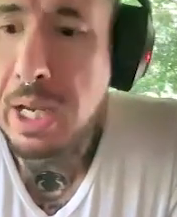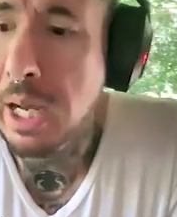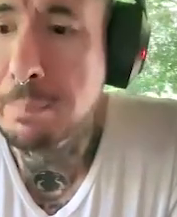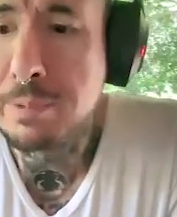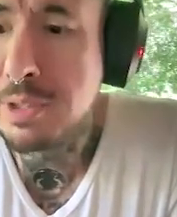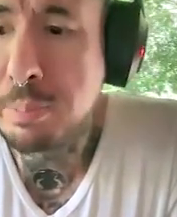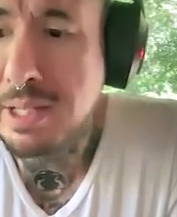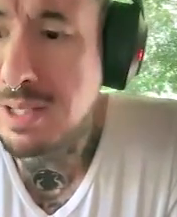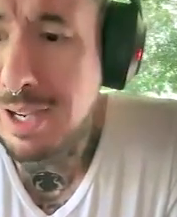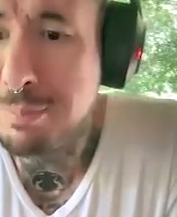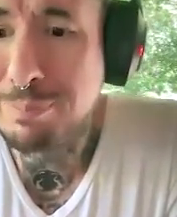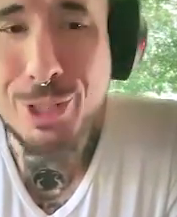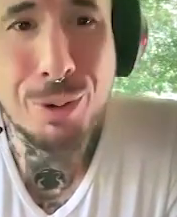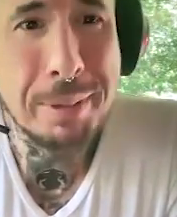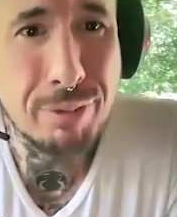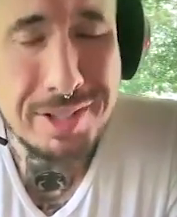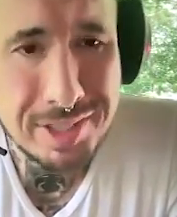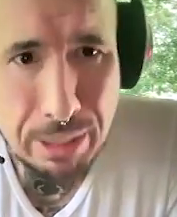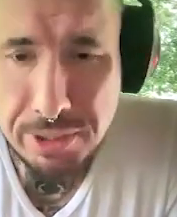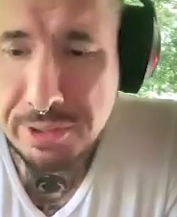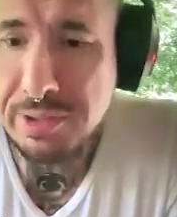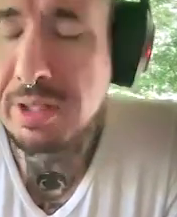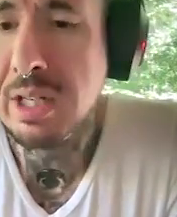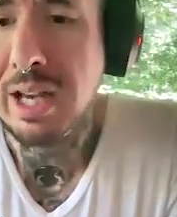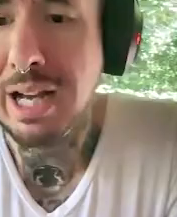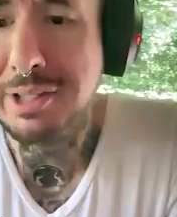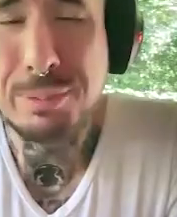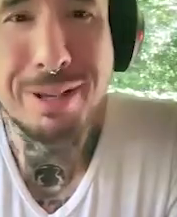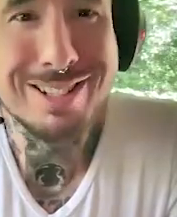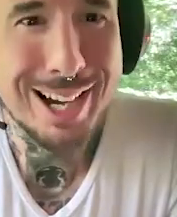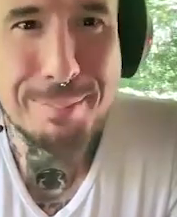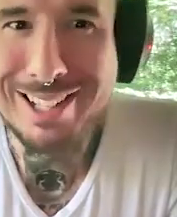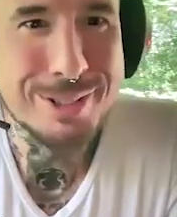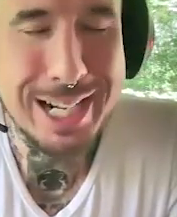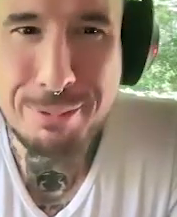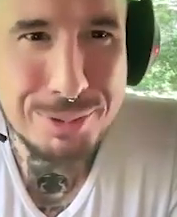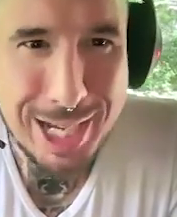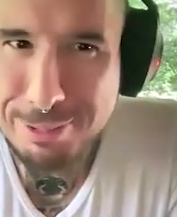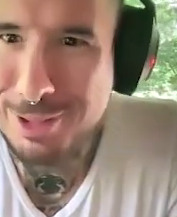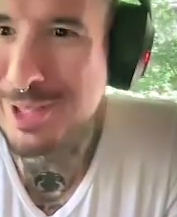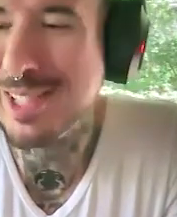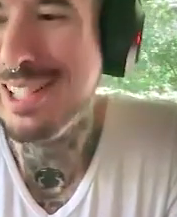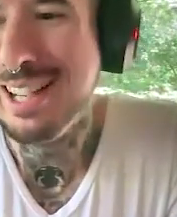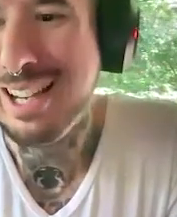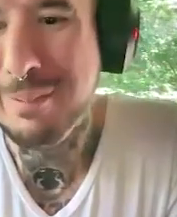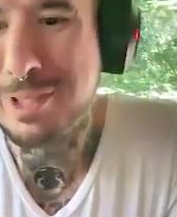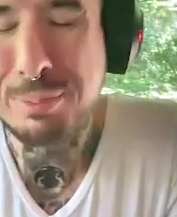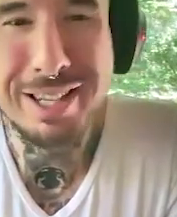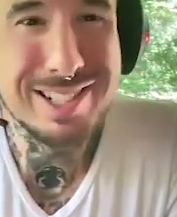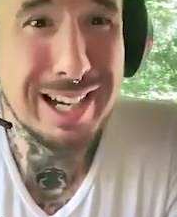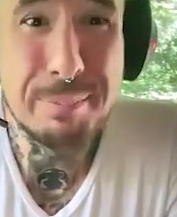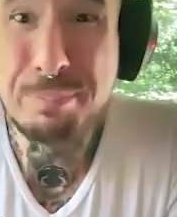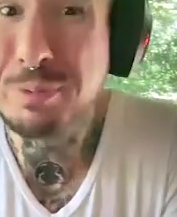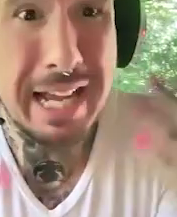safer to spend time, on my friends' couches, to spend time at their dining room tables,